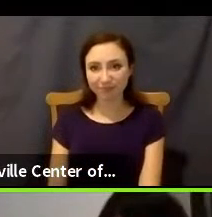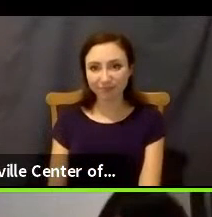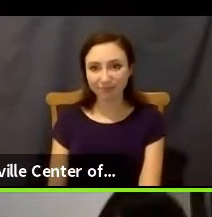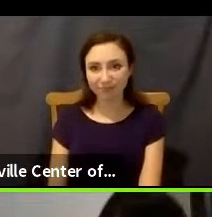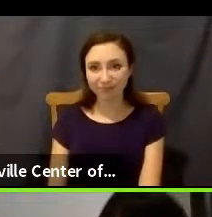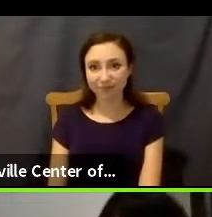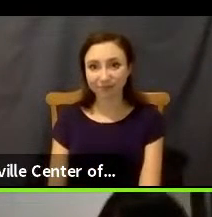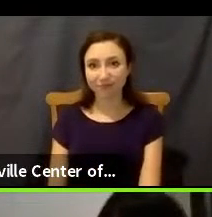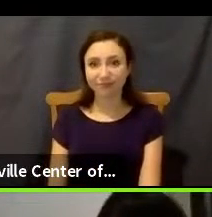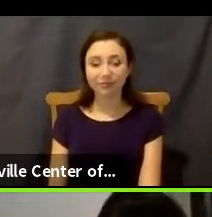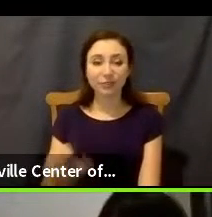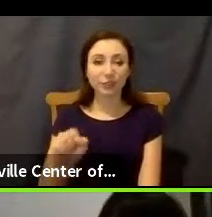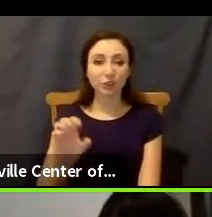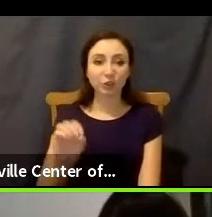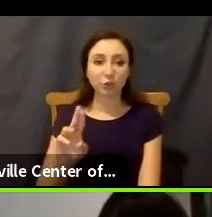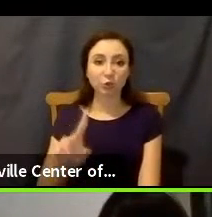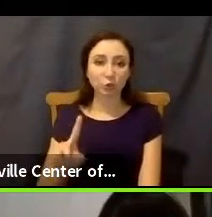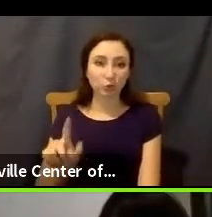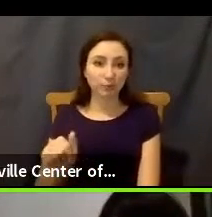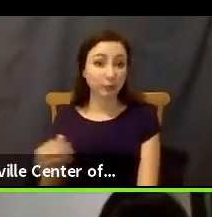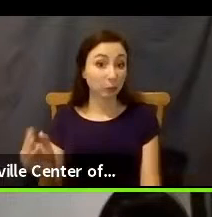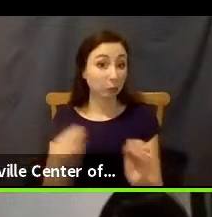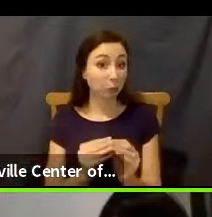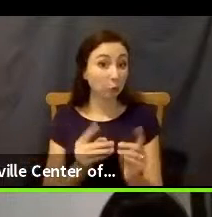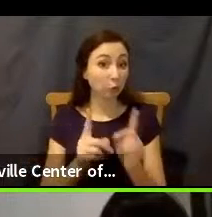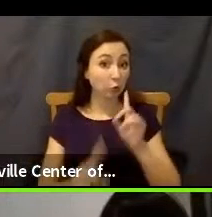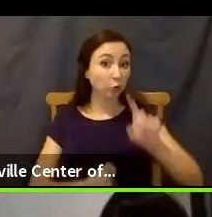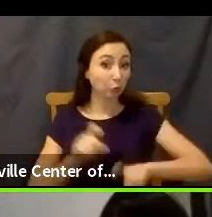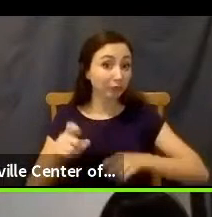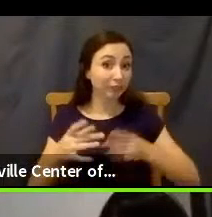Further questions or comments?